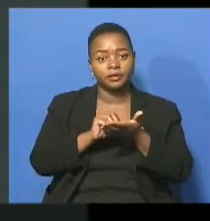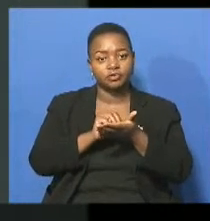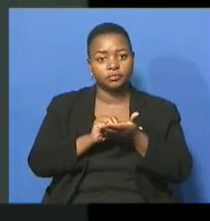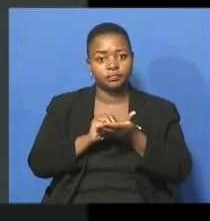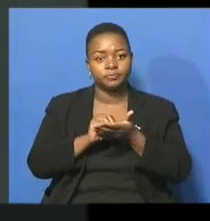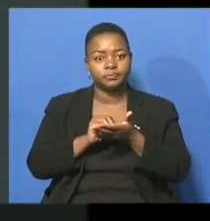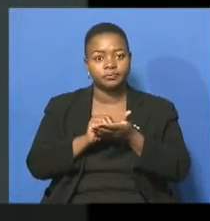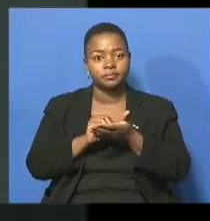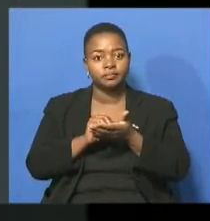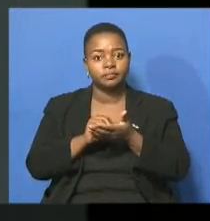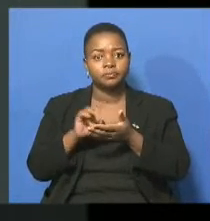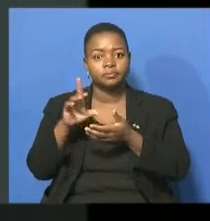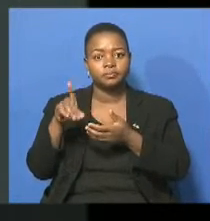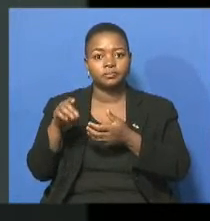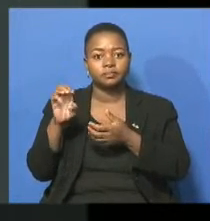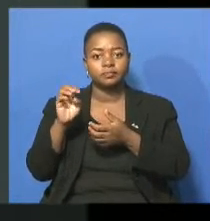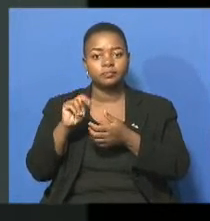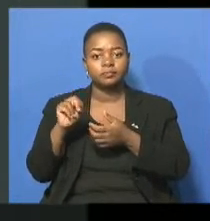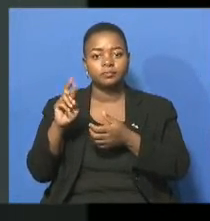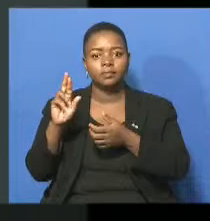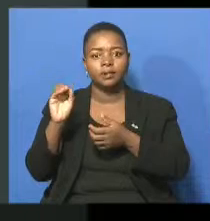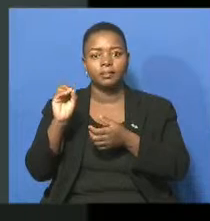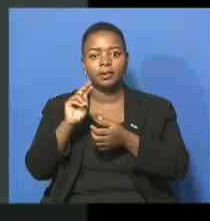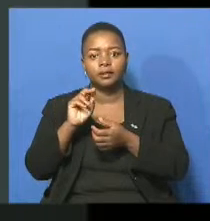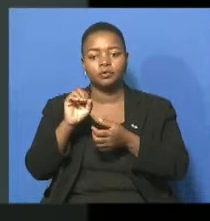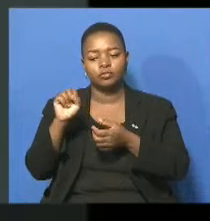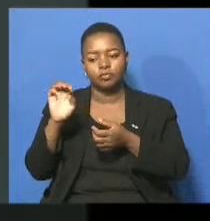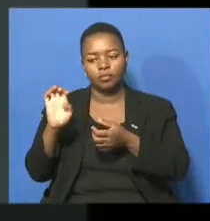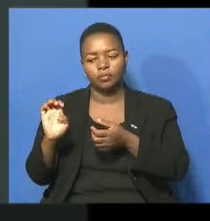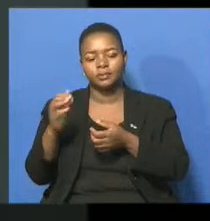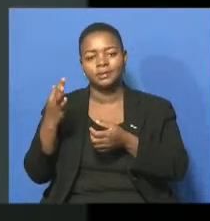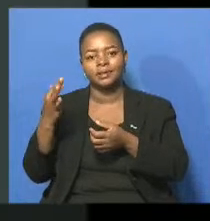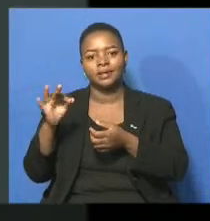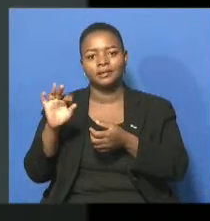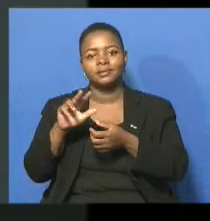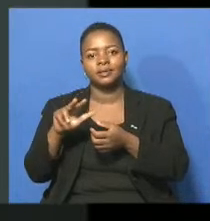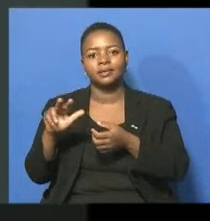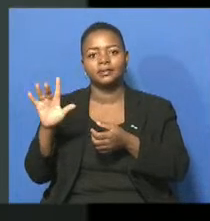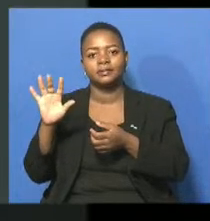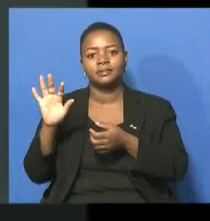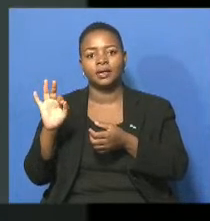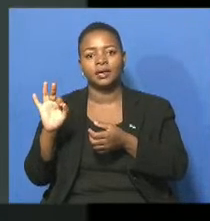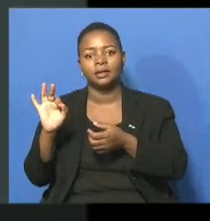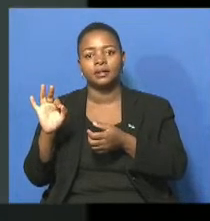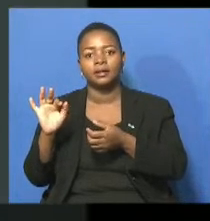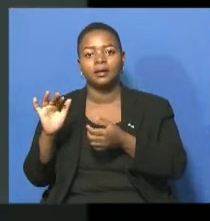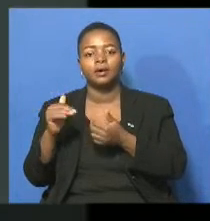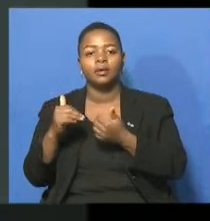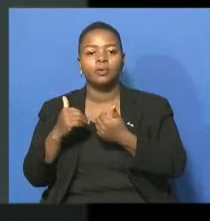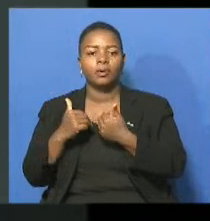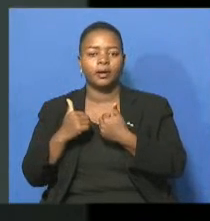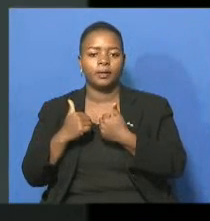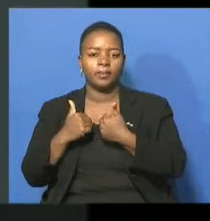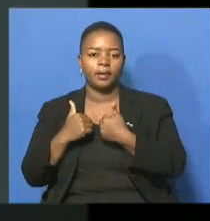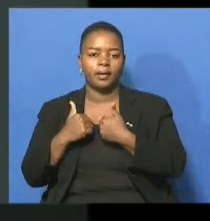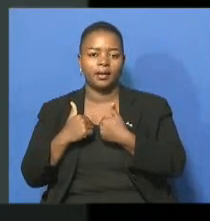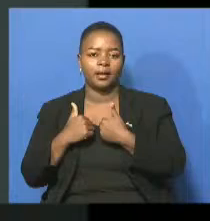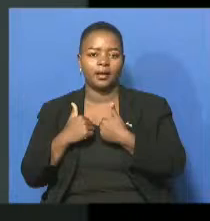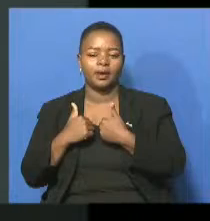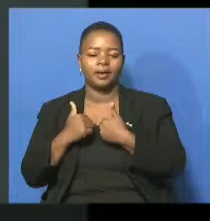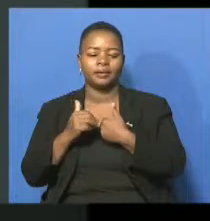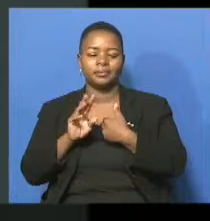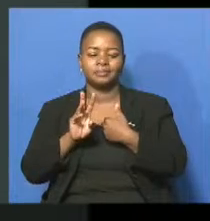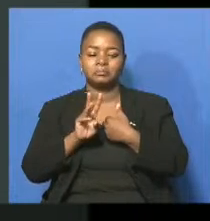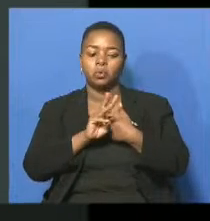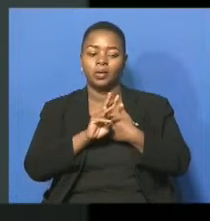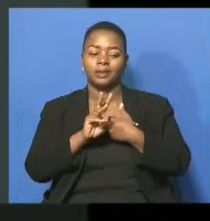Penrose actually said that in 1939, when there was a wave of deinstitutionalization in the West